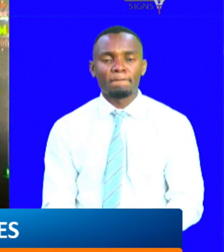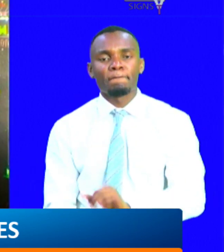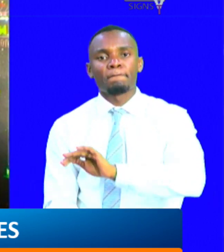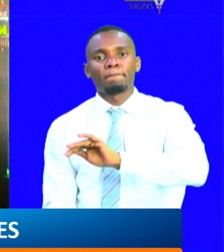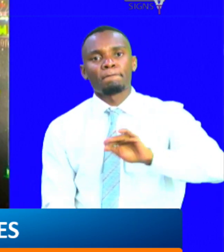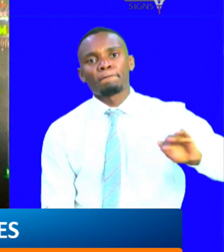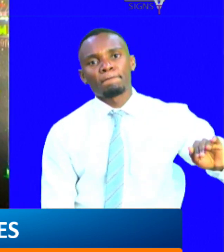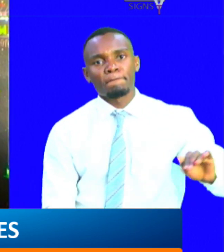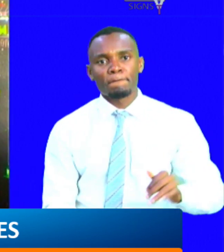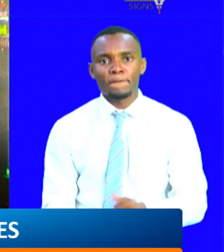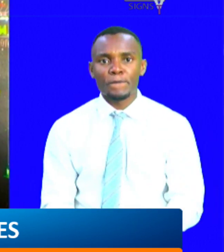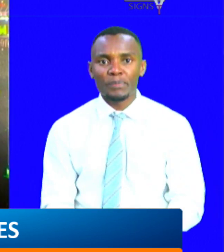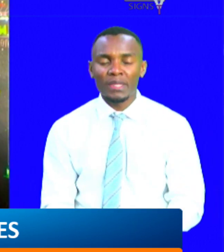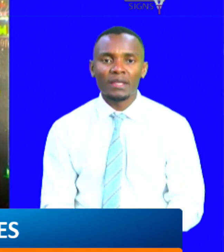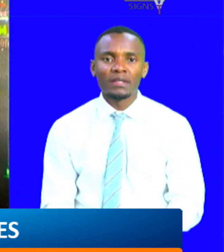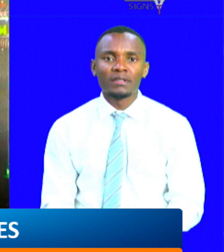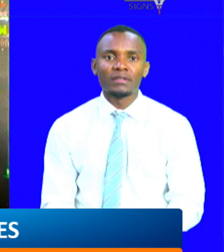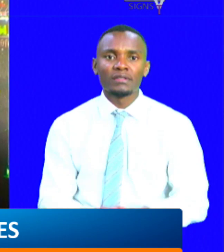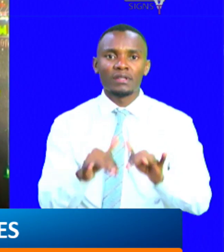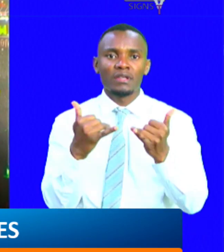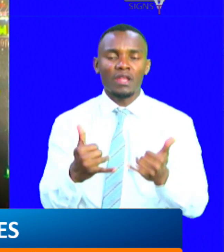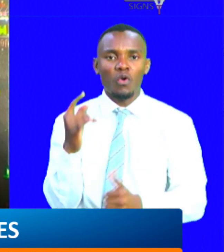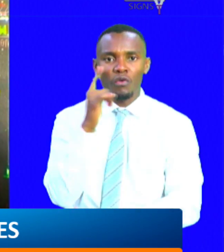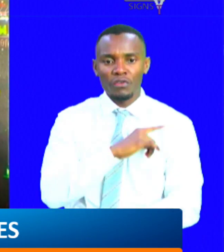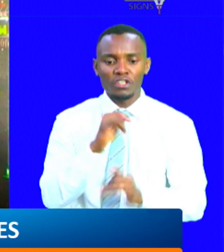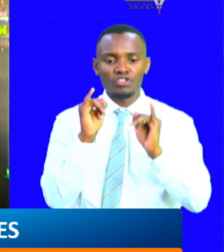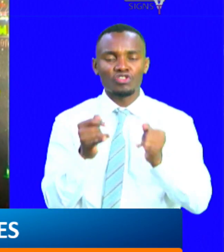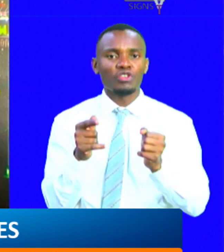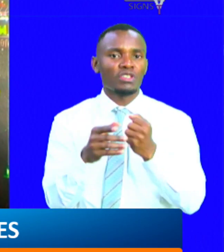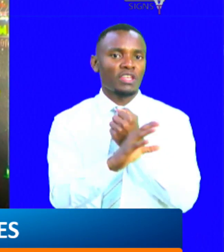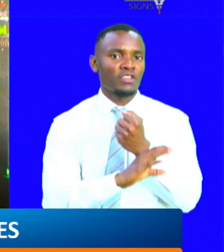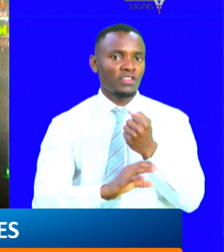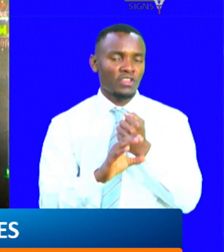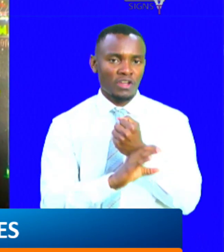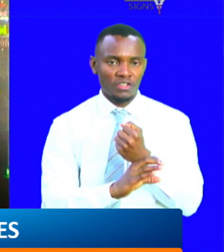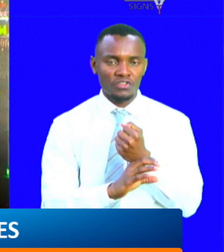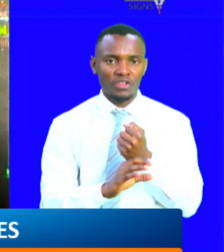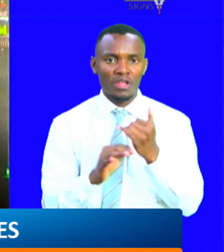Away from that story, it brings us to the end of the news that are making headlines in the country. We're going to take a break.